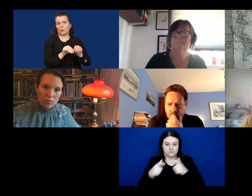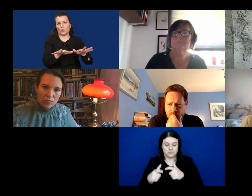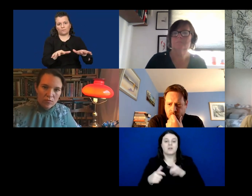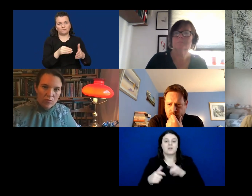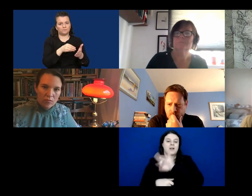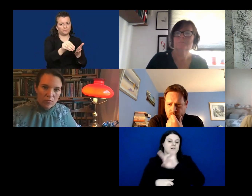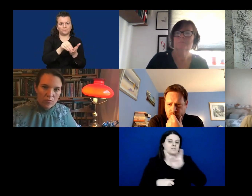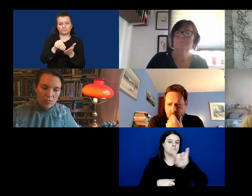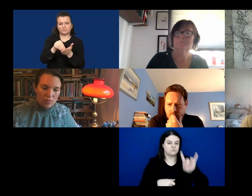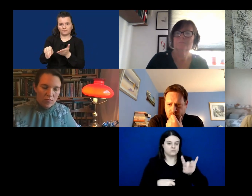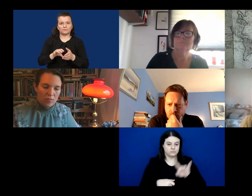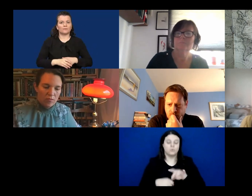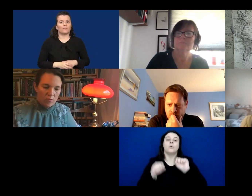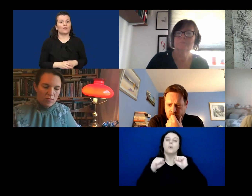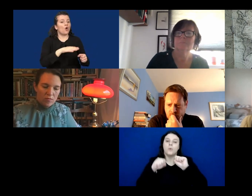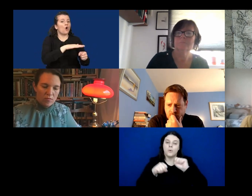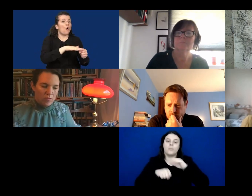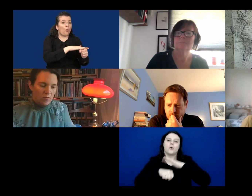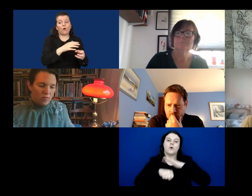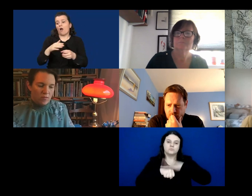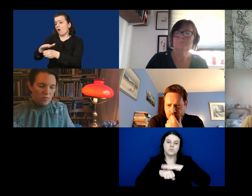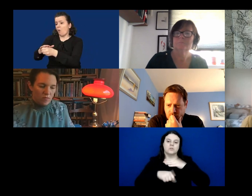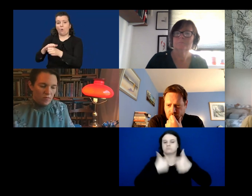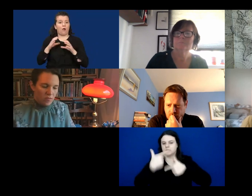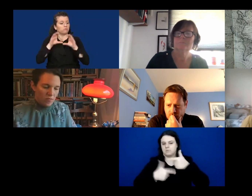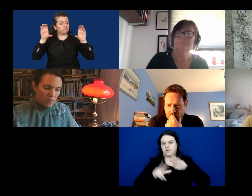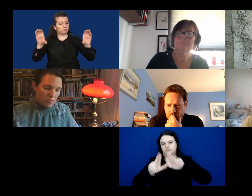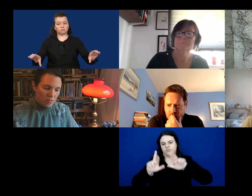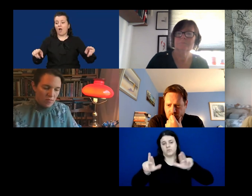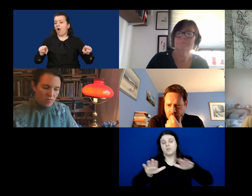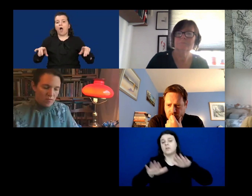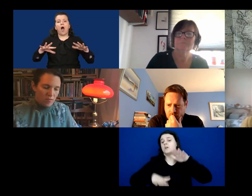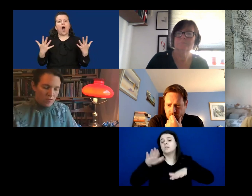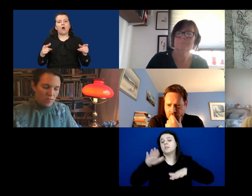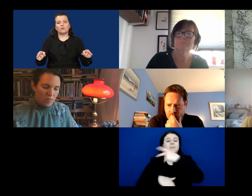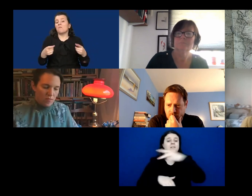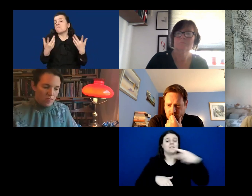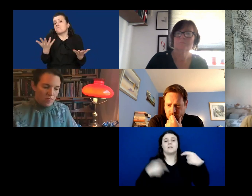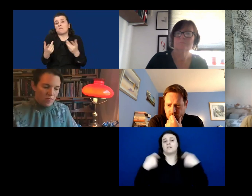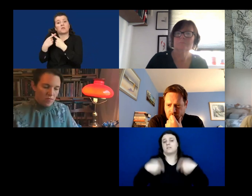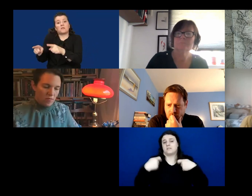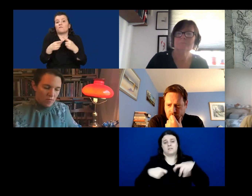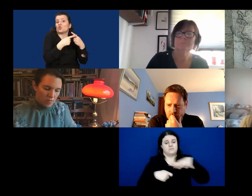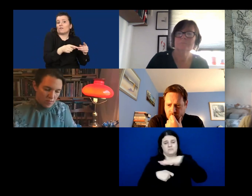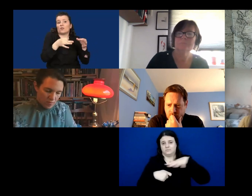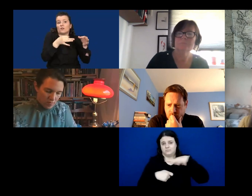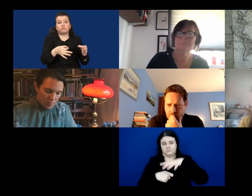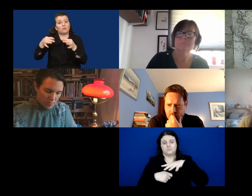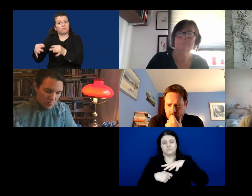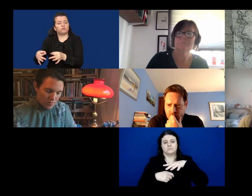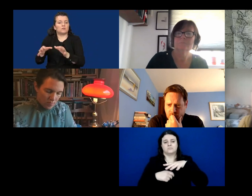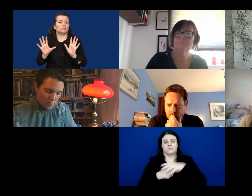area may do things differently depending on the needs in their area.